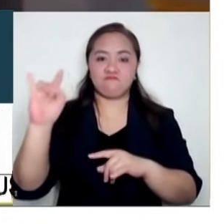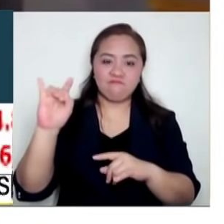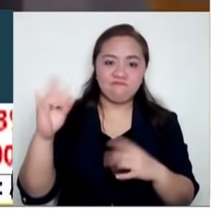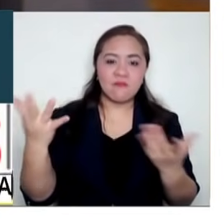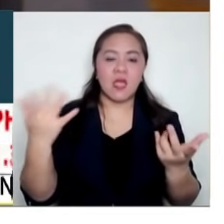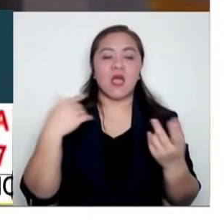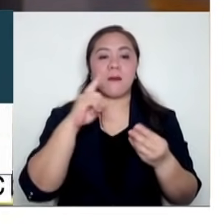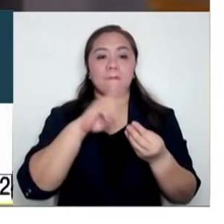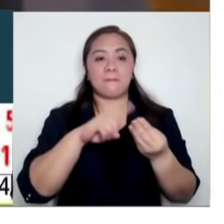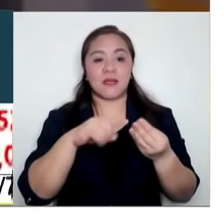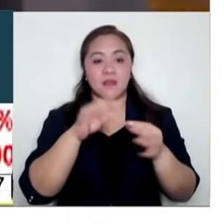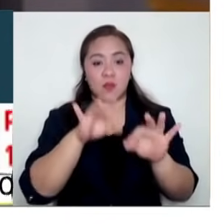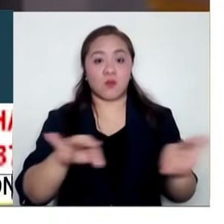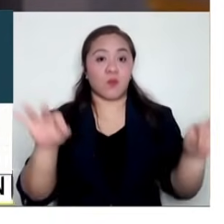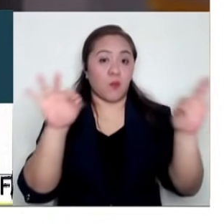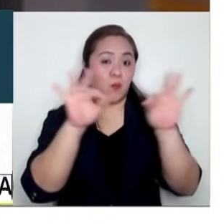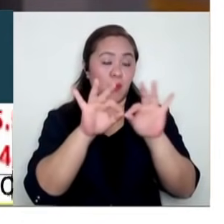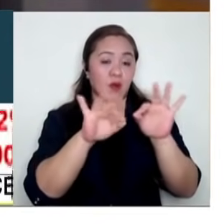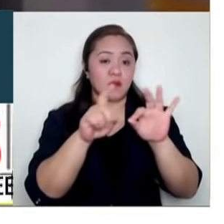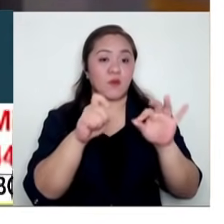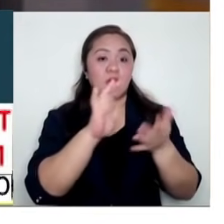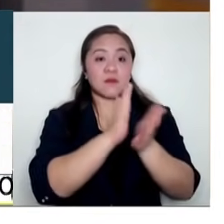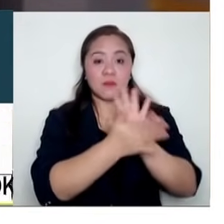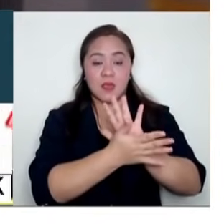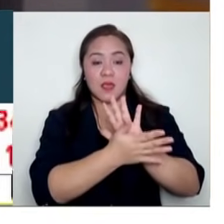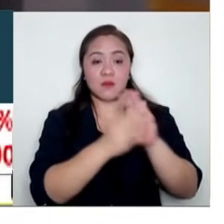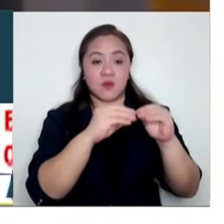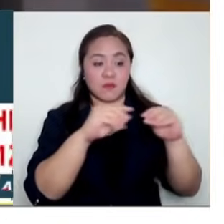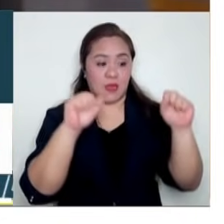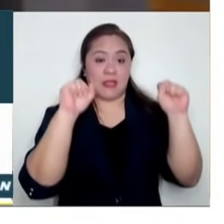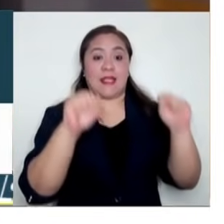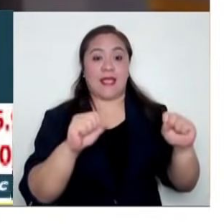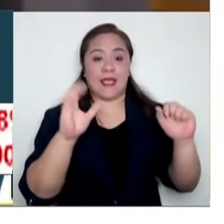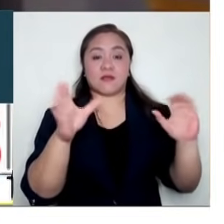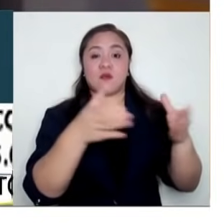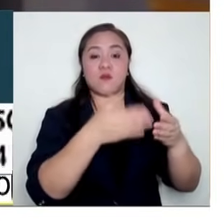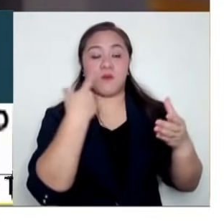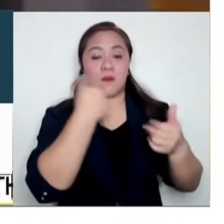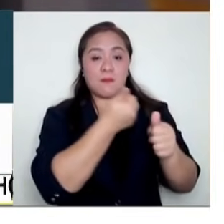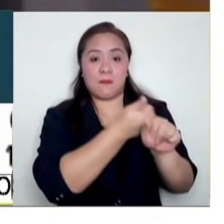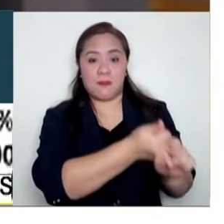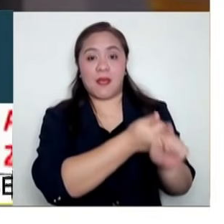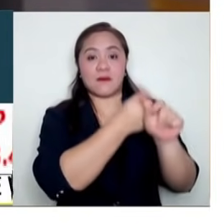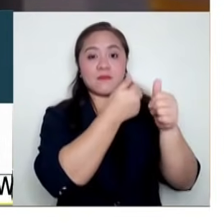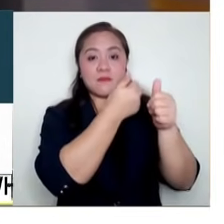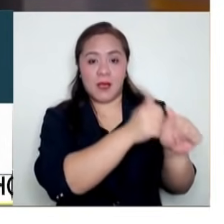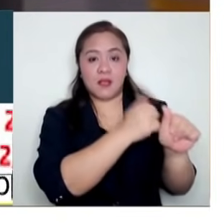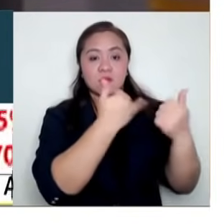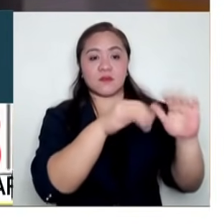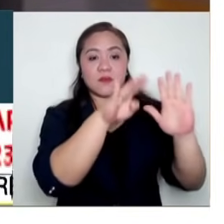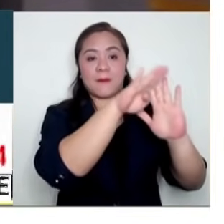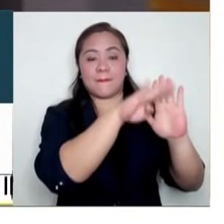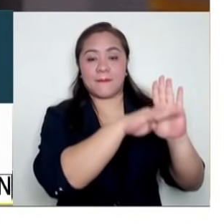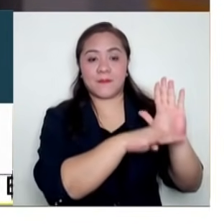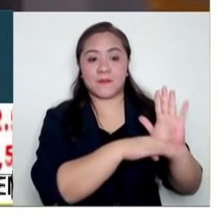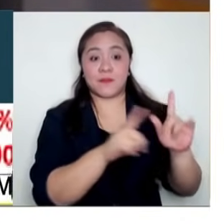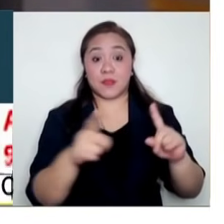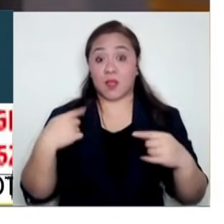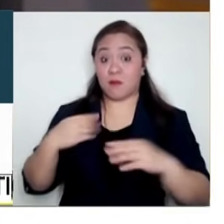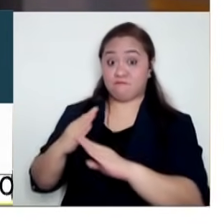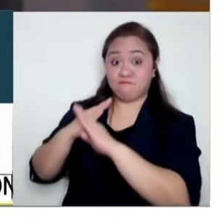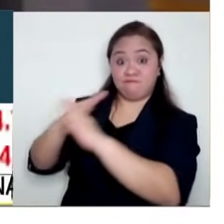the inherent limitations of our capacity and protocols that we have right now. I am not trying to defend, we are